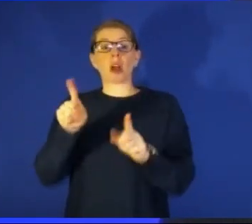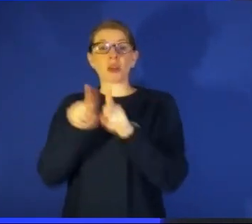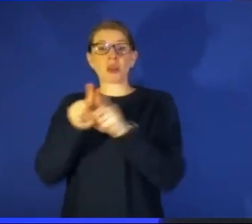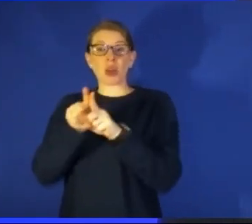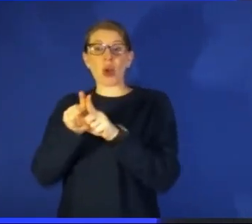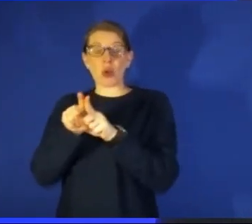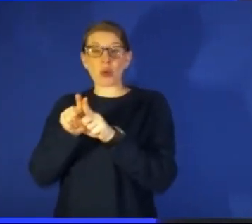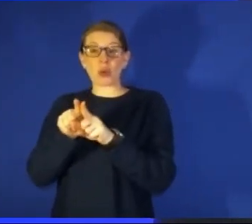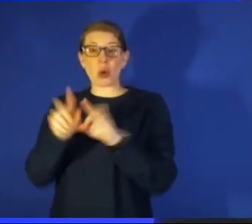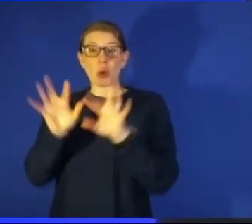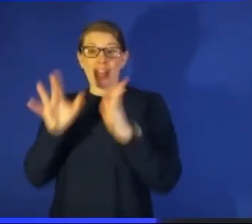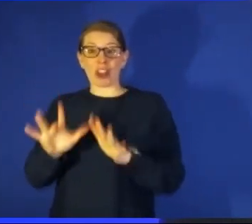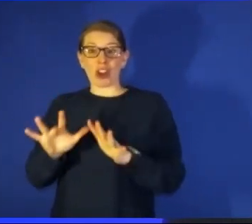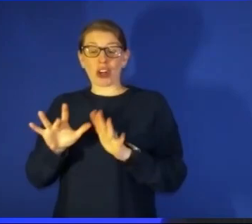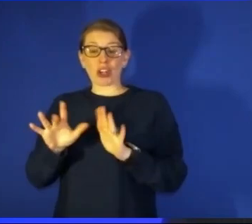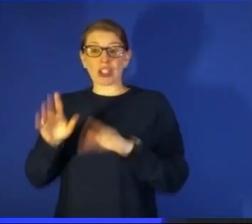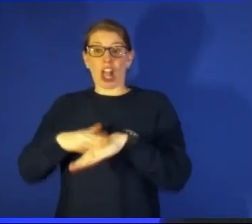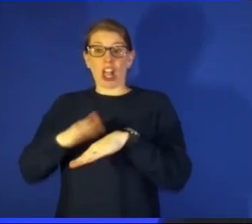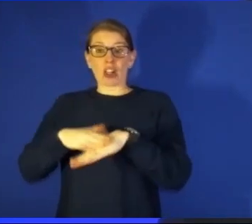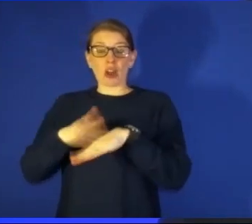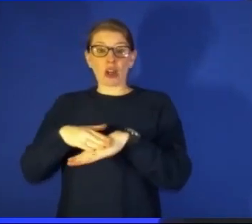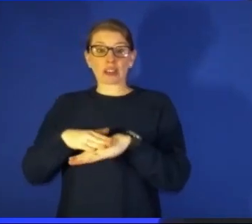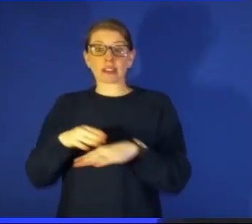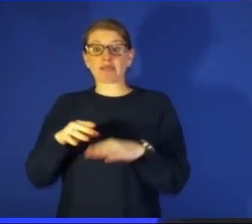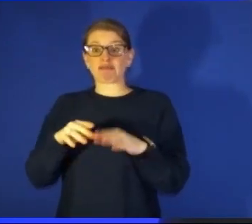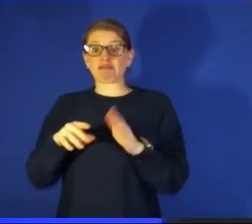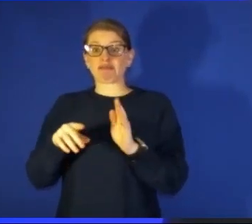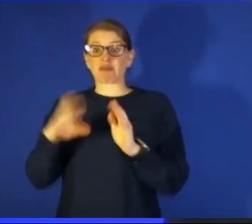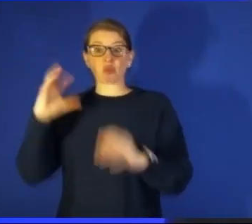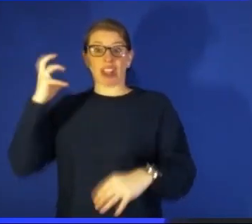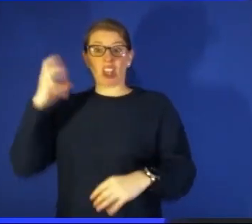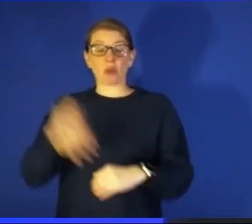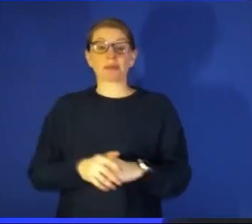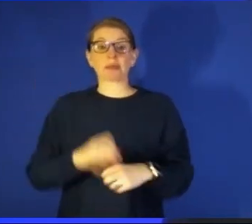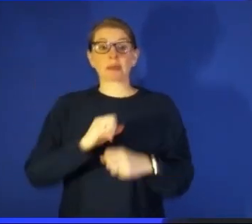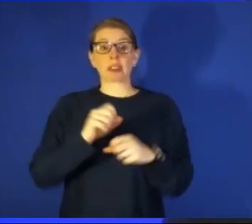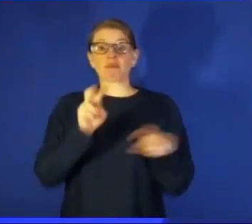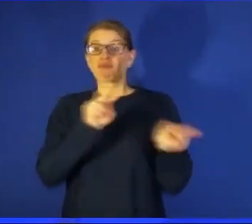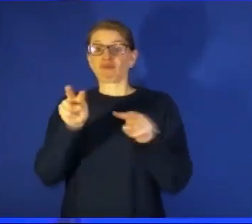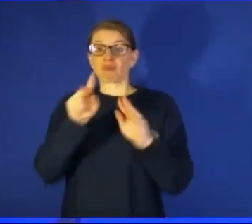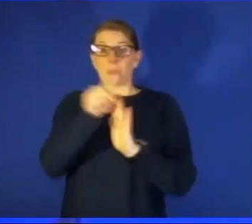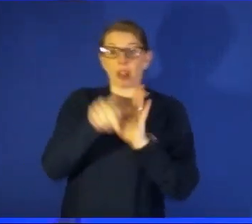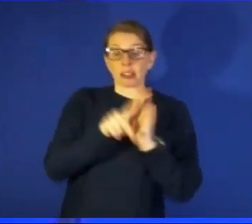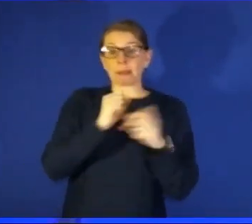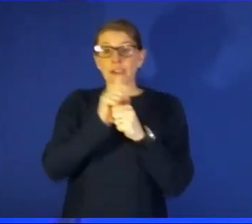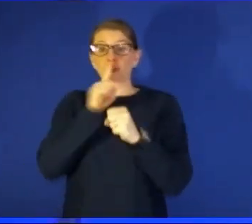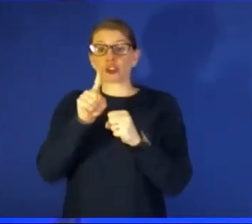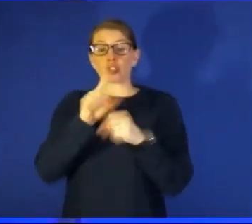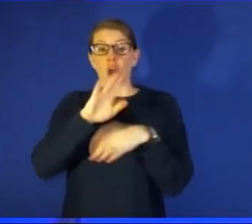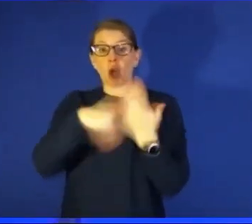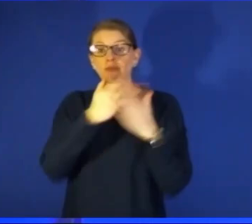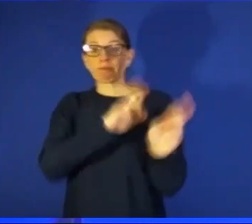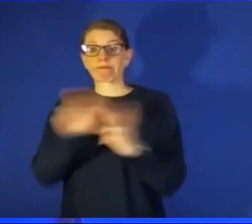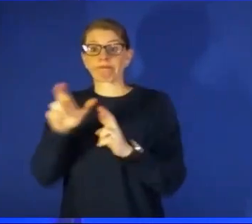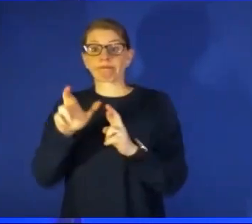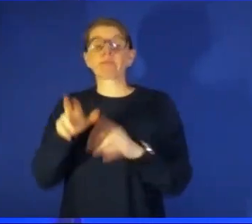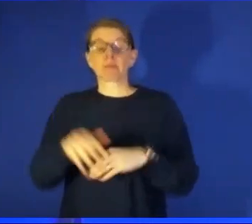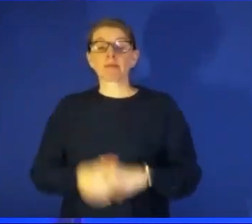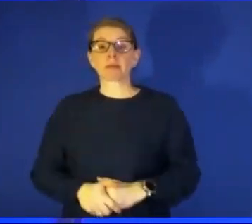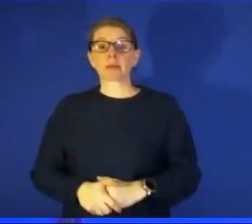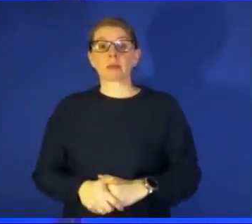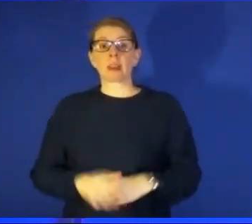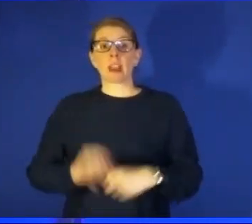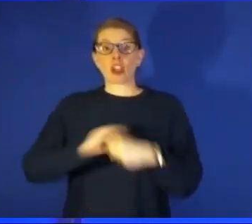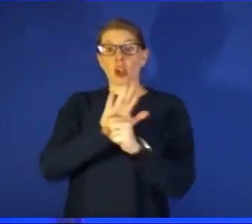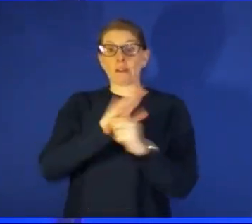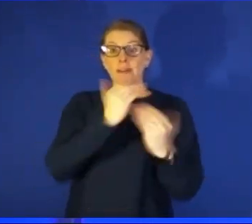us to review, look at our policies, and make sure that we are all prepared and ready. Even with COVID restrictions easing